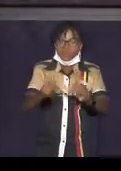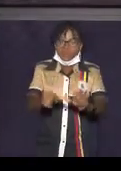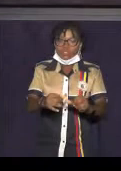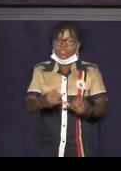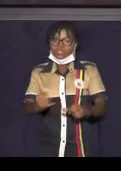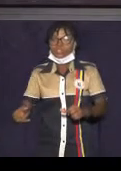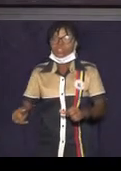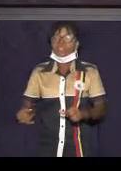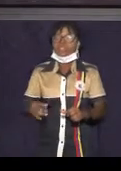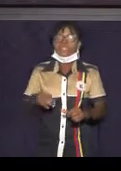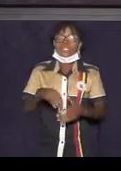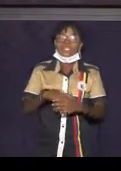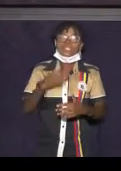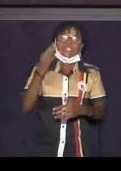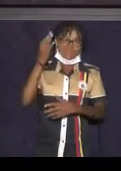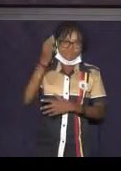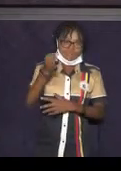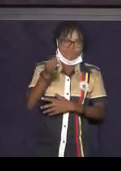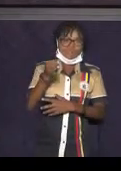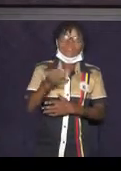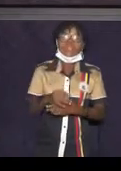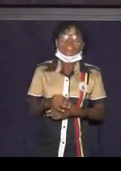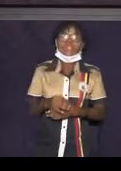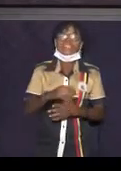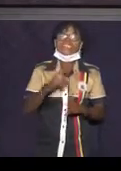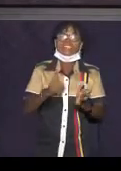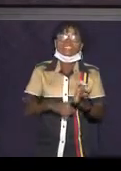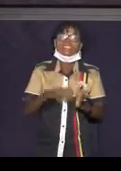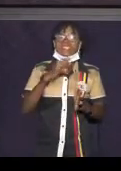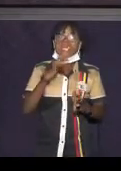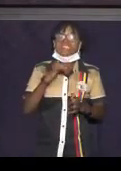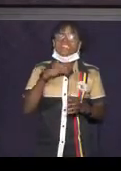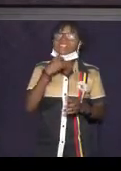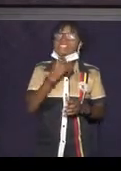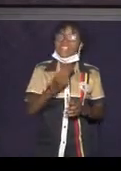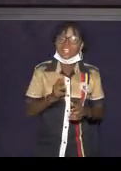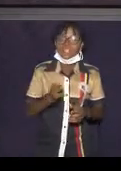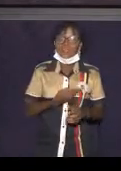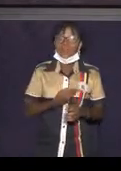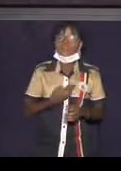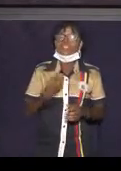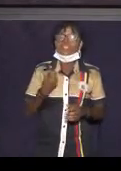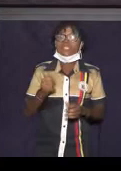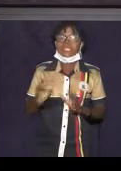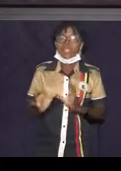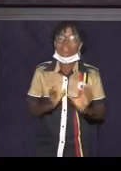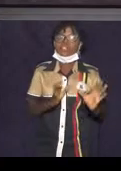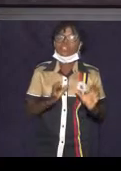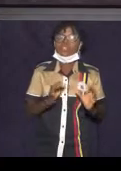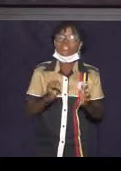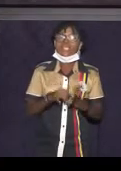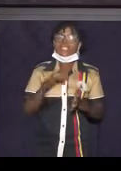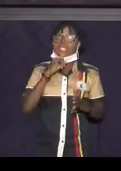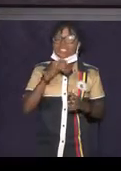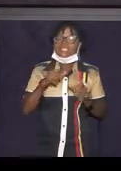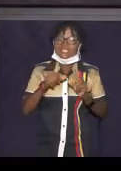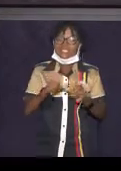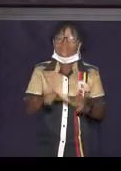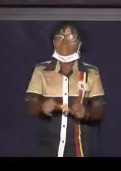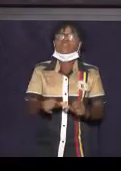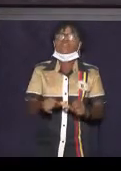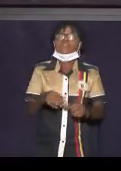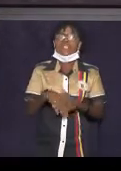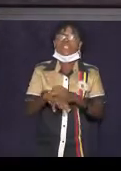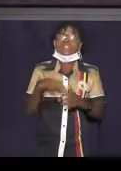The future continuous tense tells us about an action that is still continuing in the future.